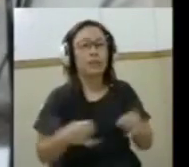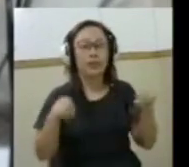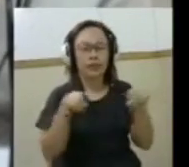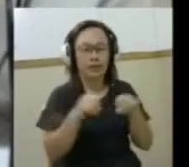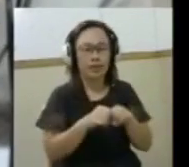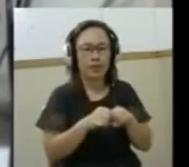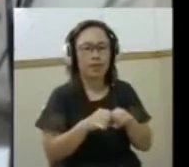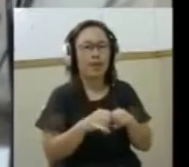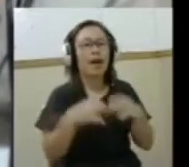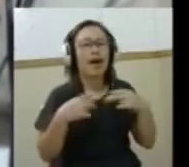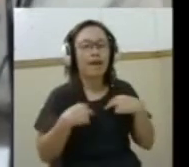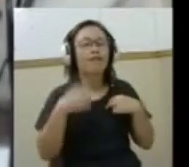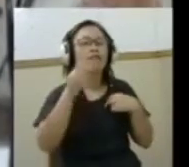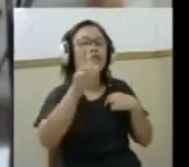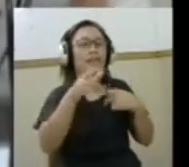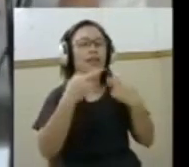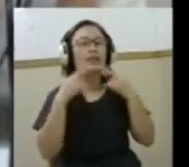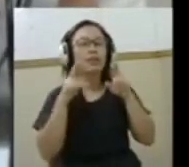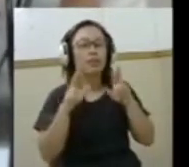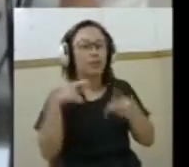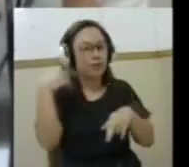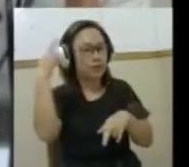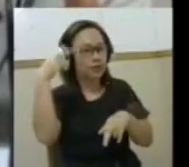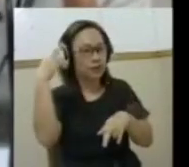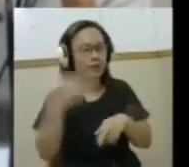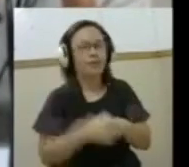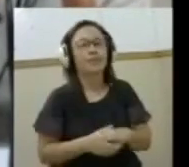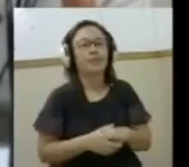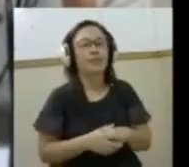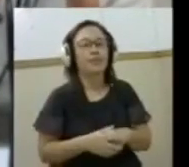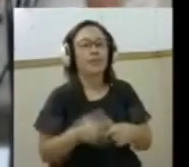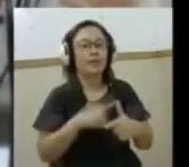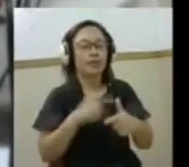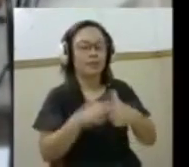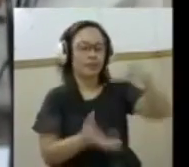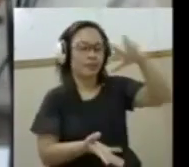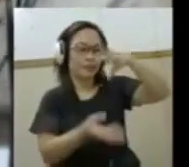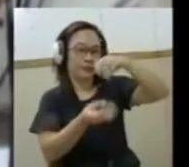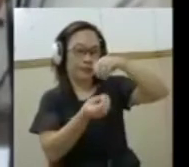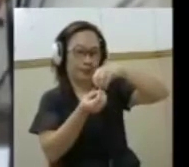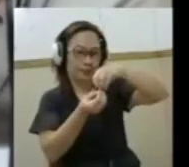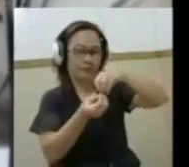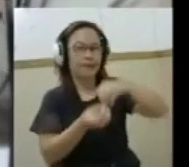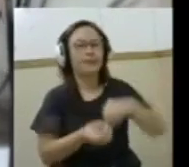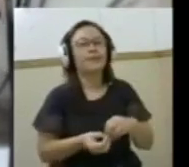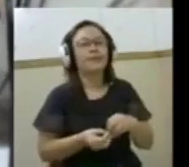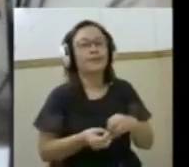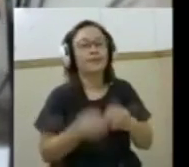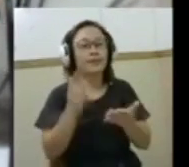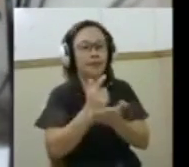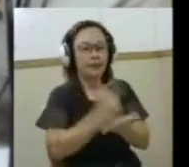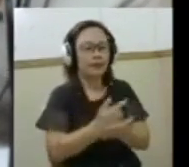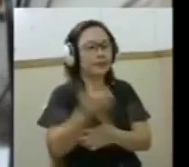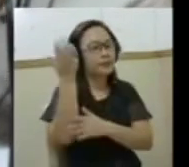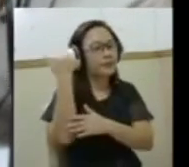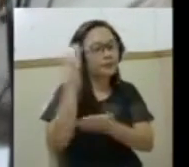Cite 3 reasons. Alright, at this time, we will have the recap for today's lesson, Sir Steve. Yes. A while ago,